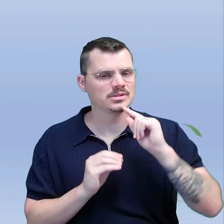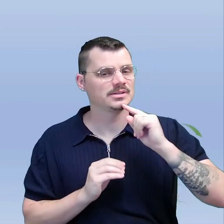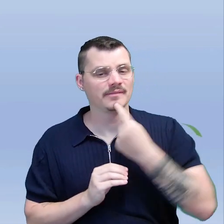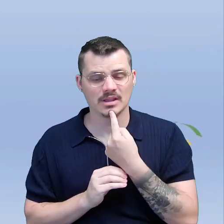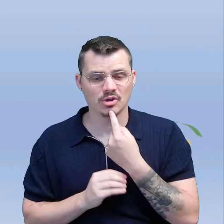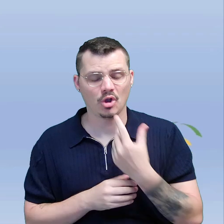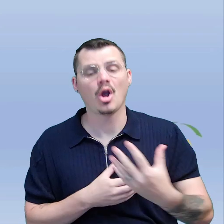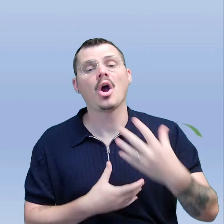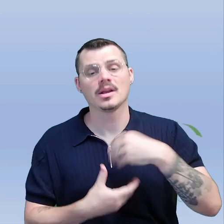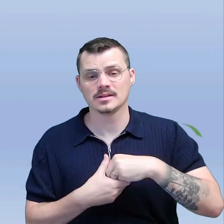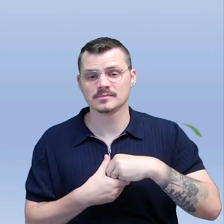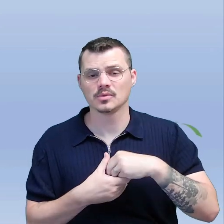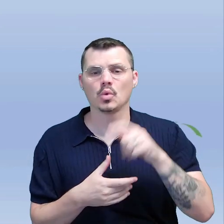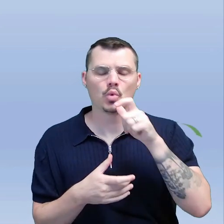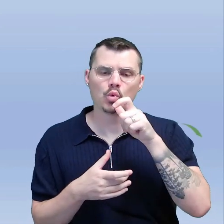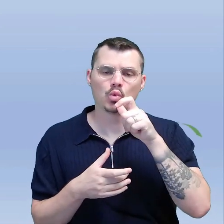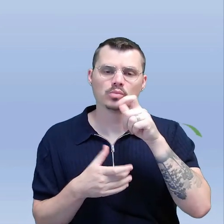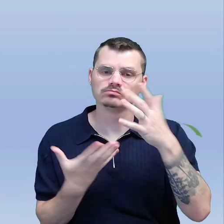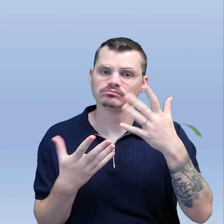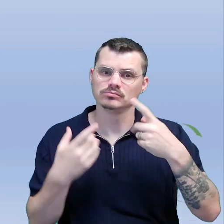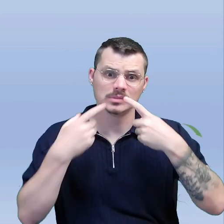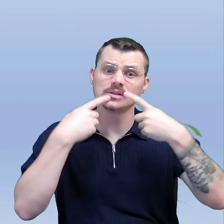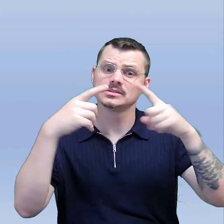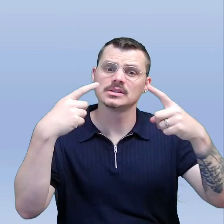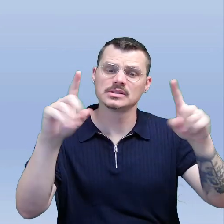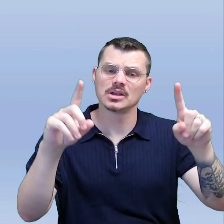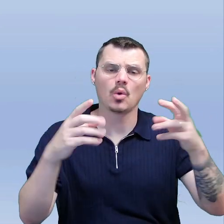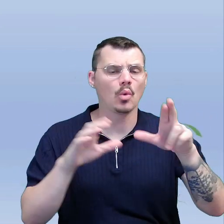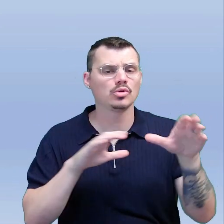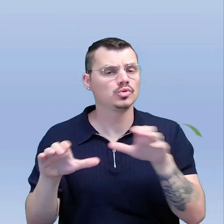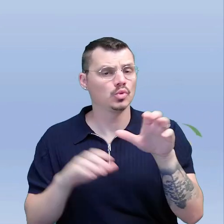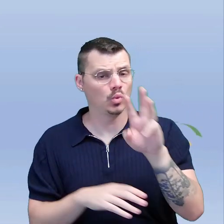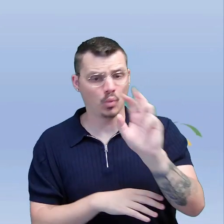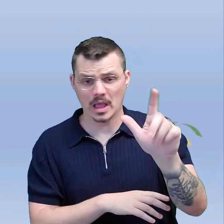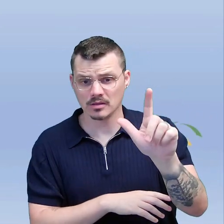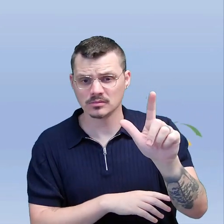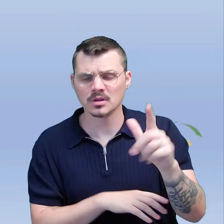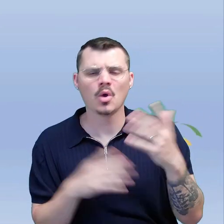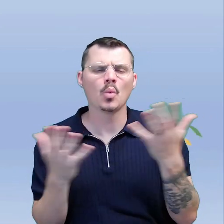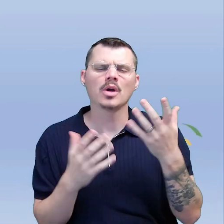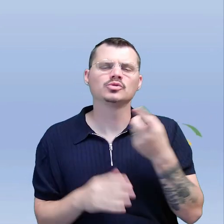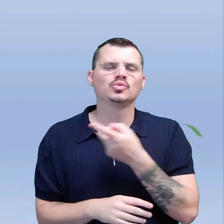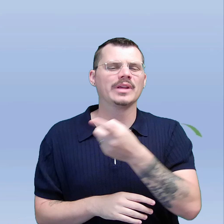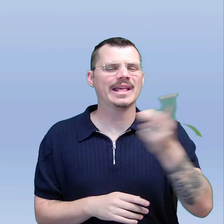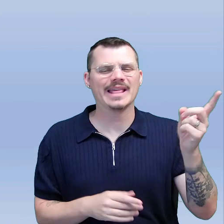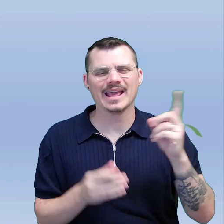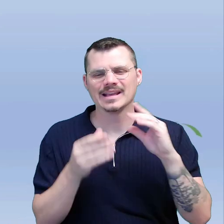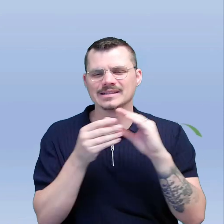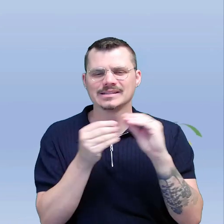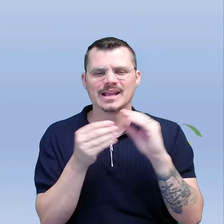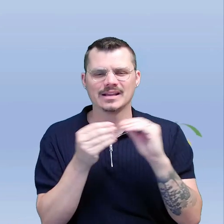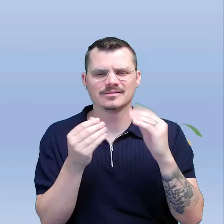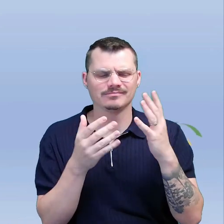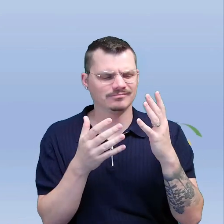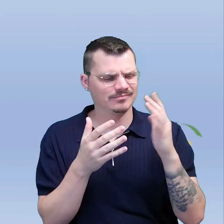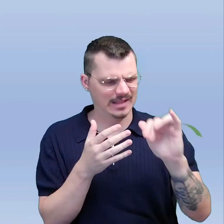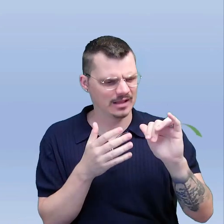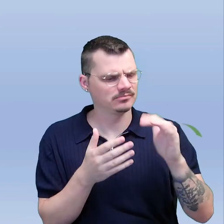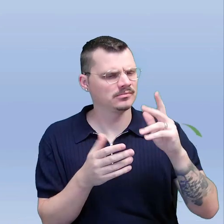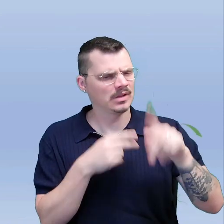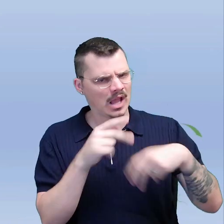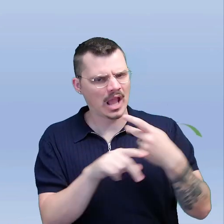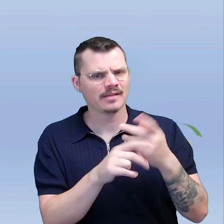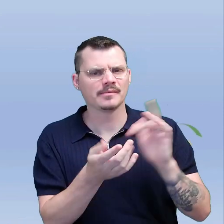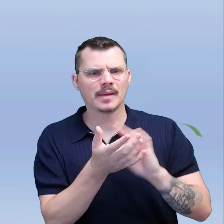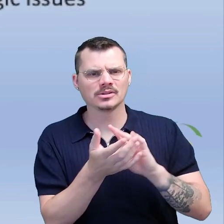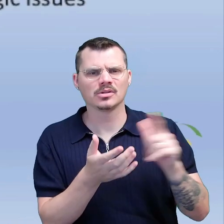of autism who succeed or do well, what do they say are the types of medicines they'd